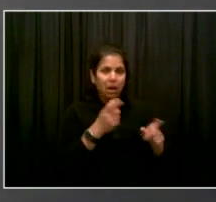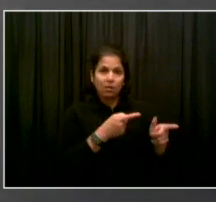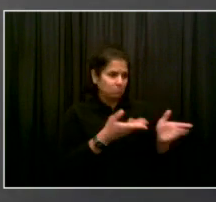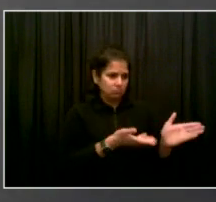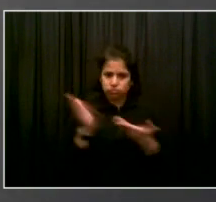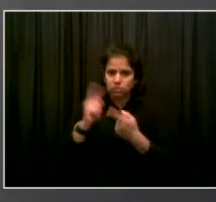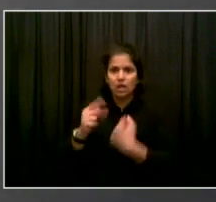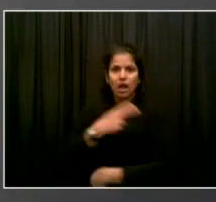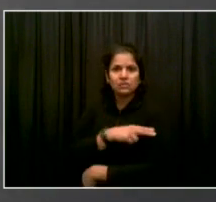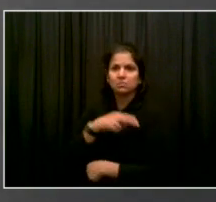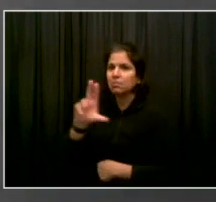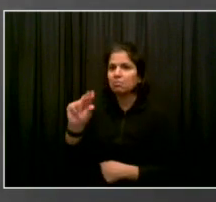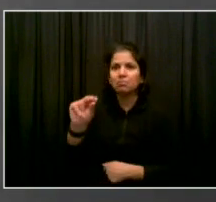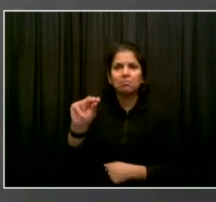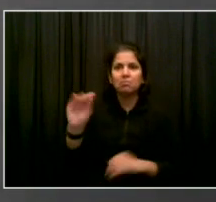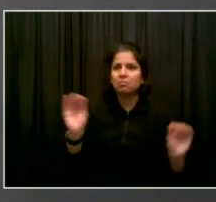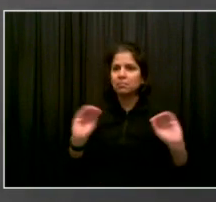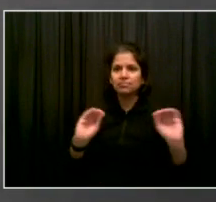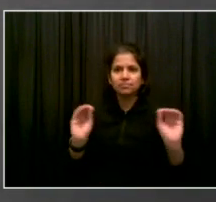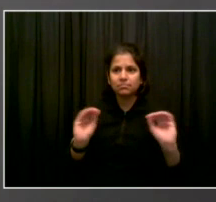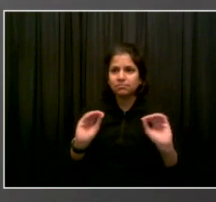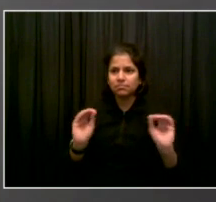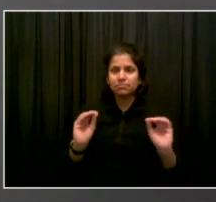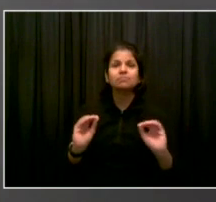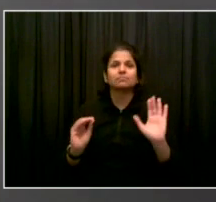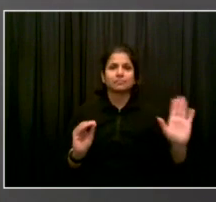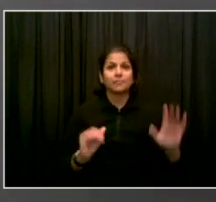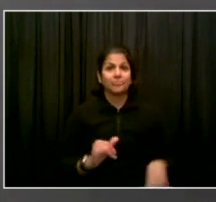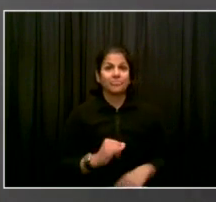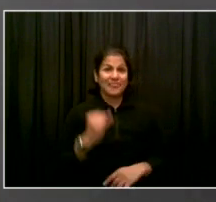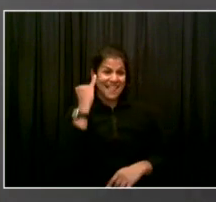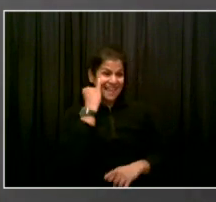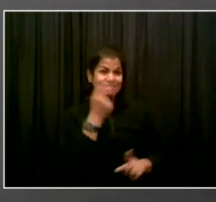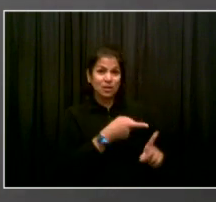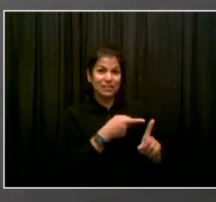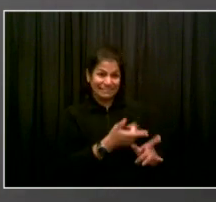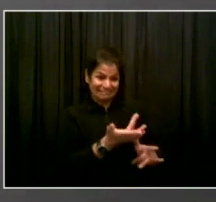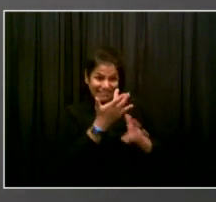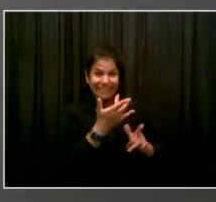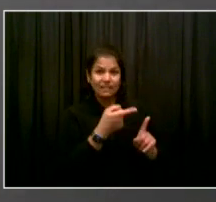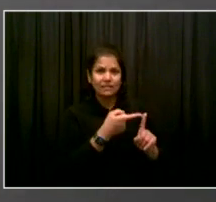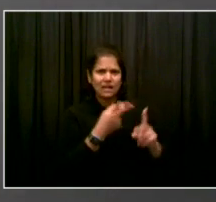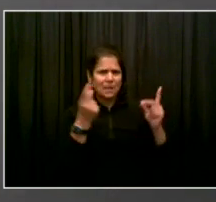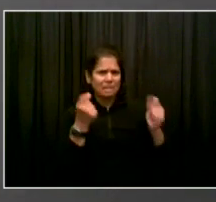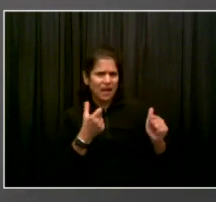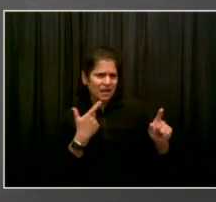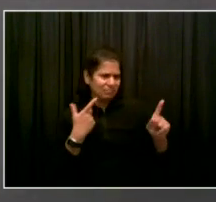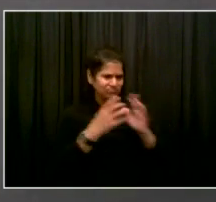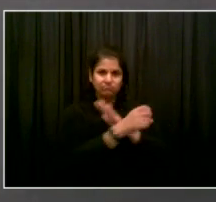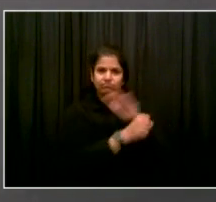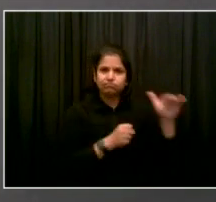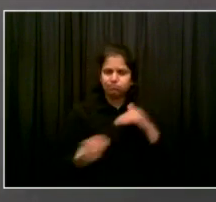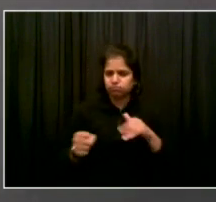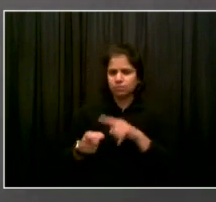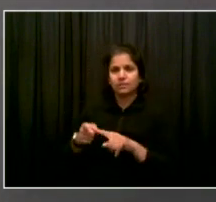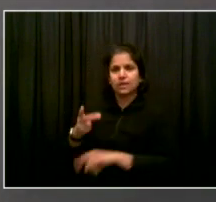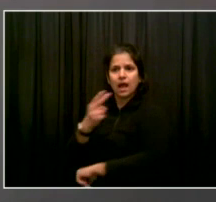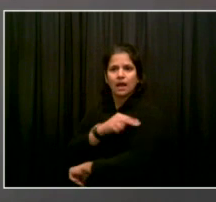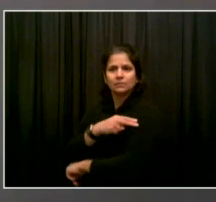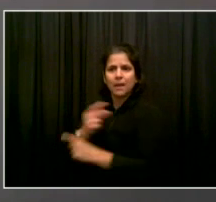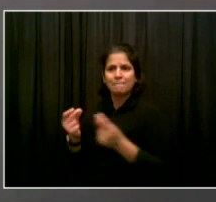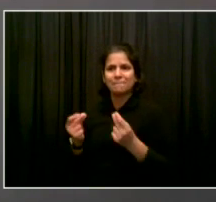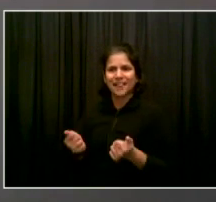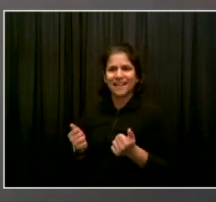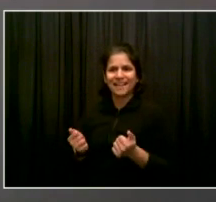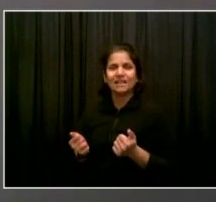people very quickly from the jail to the hospital if there are even a question, because we recognize